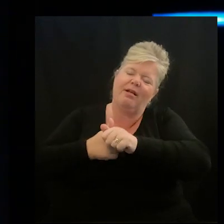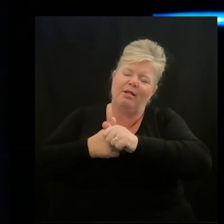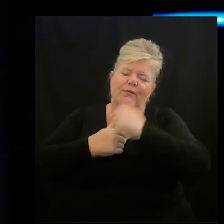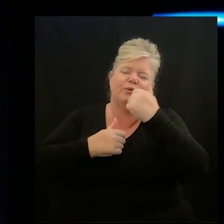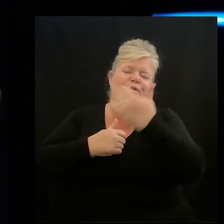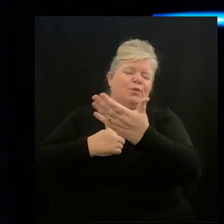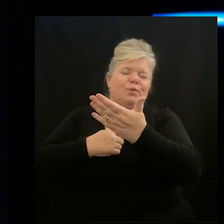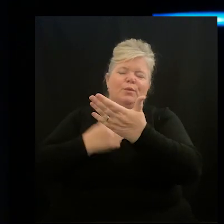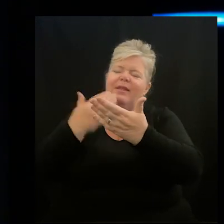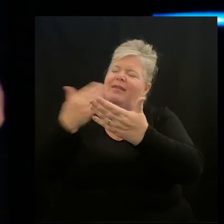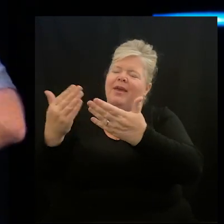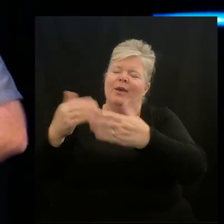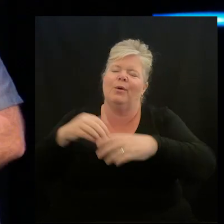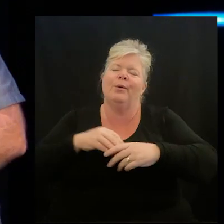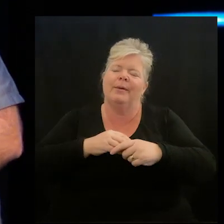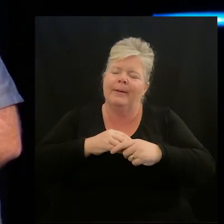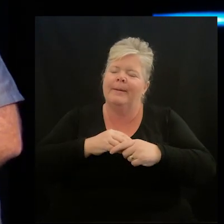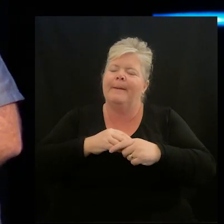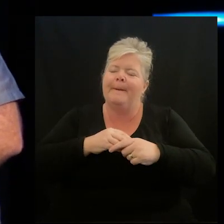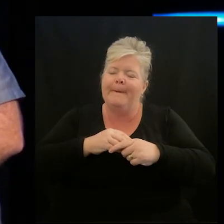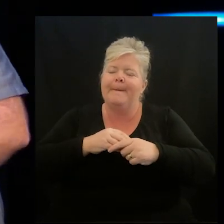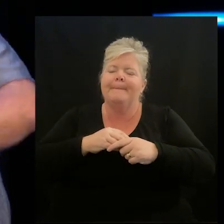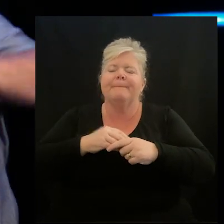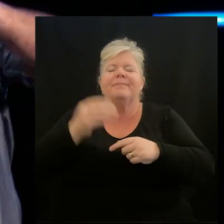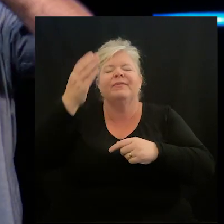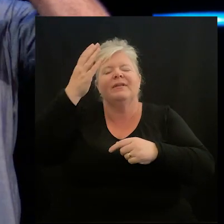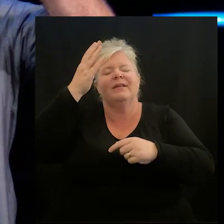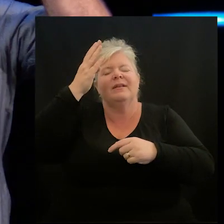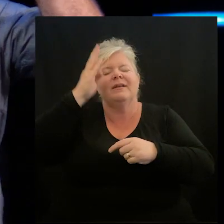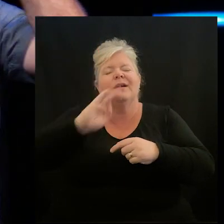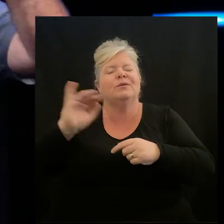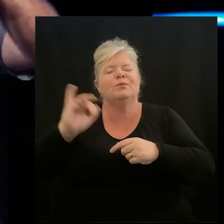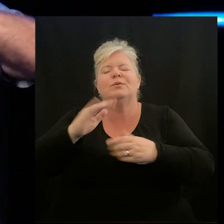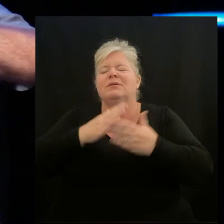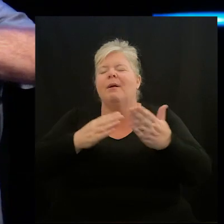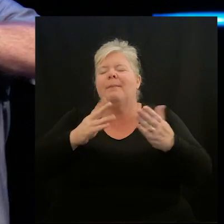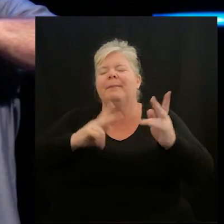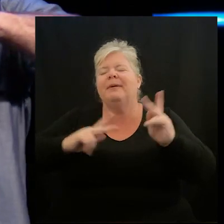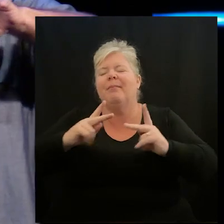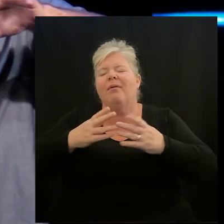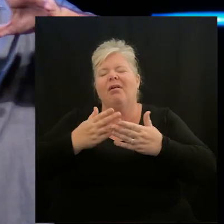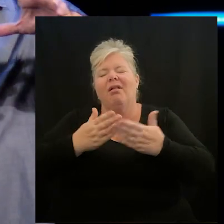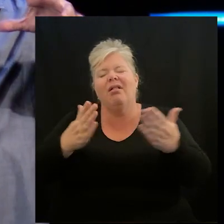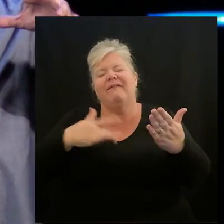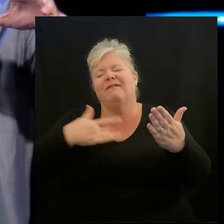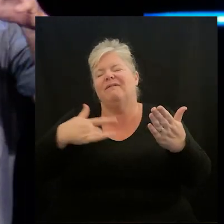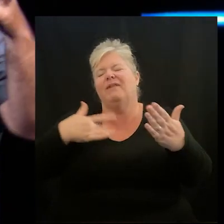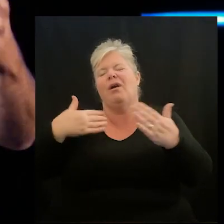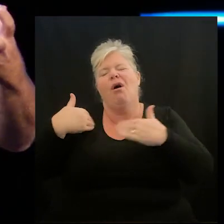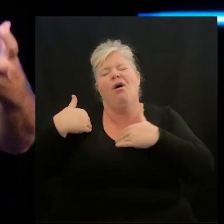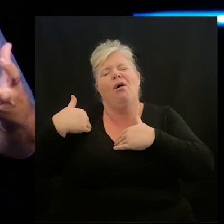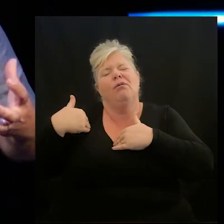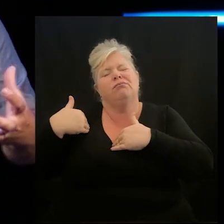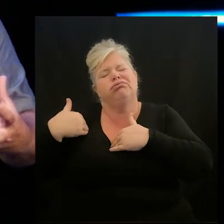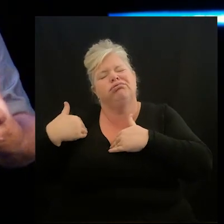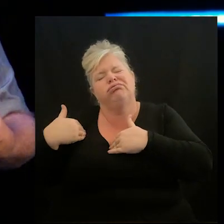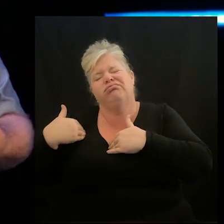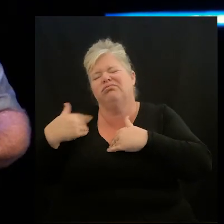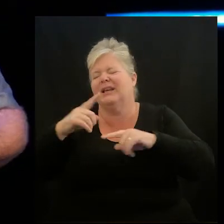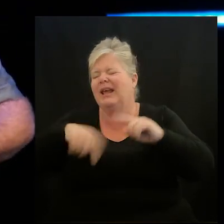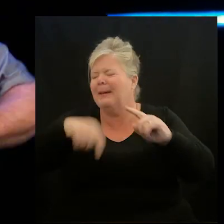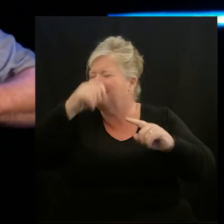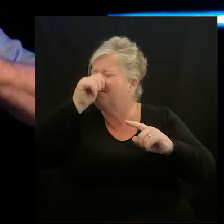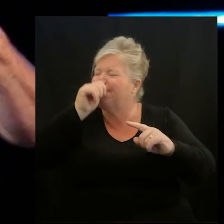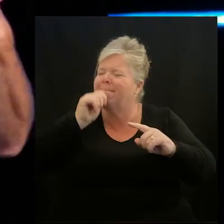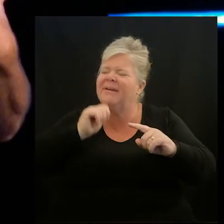life. Thank you for that today." And God, for those that are just carrying immense loads right now,